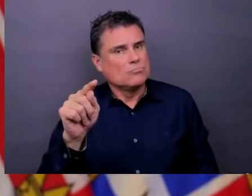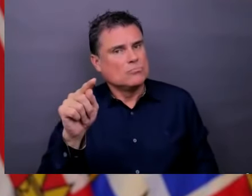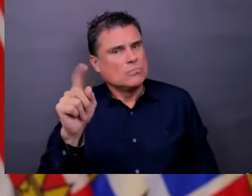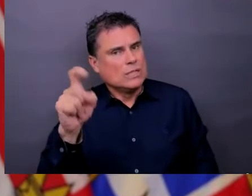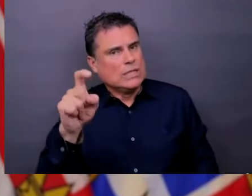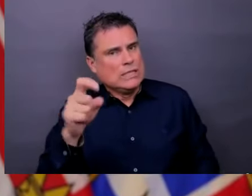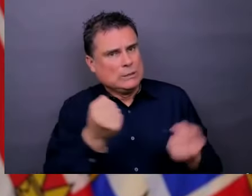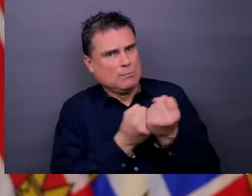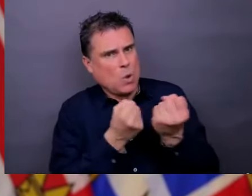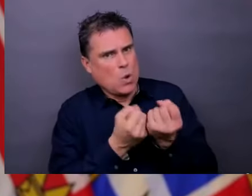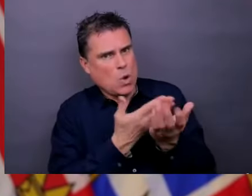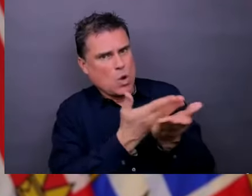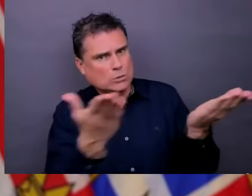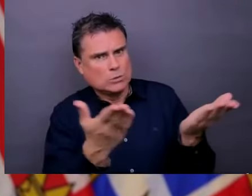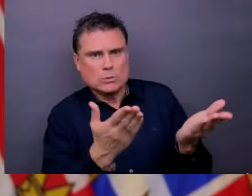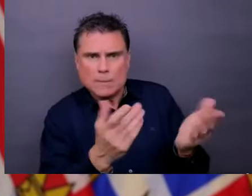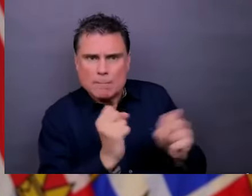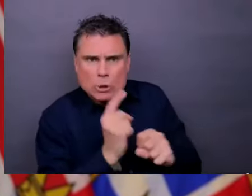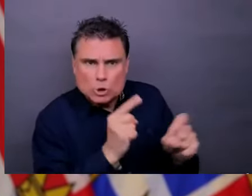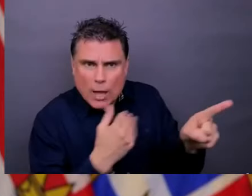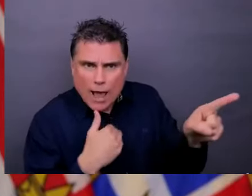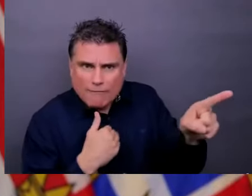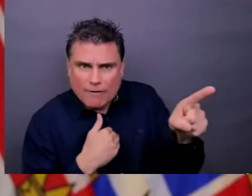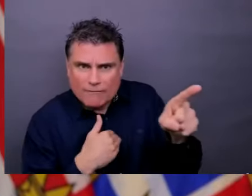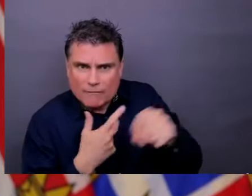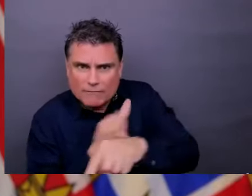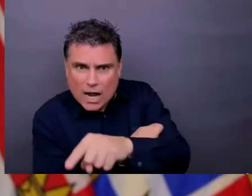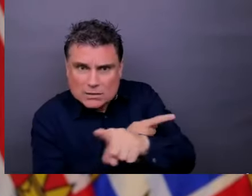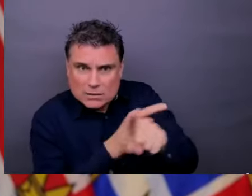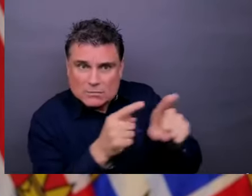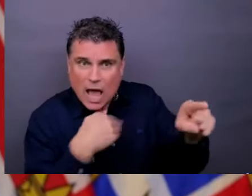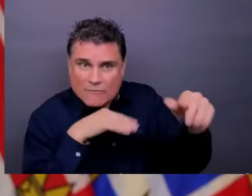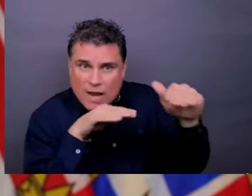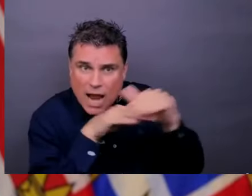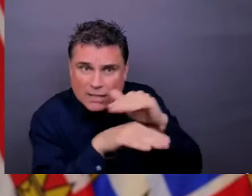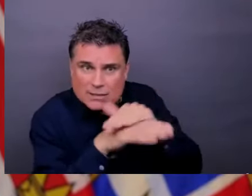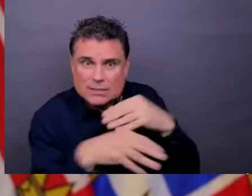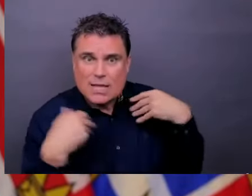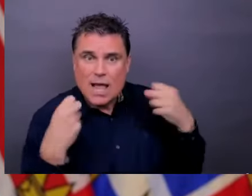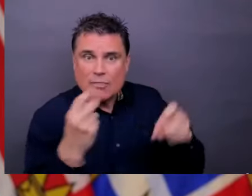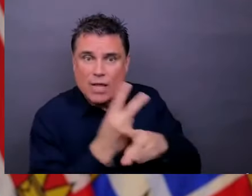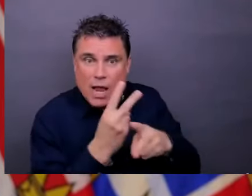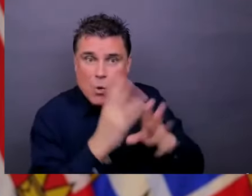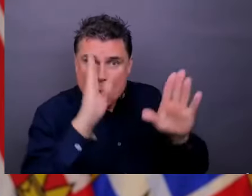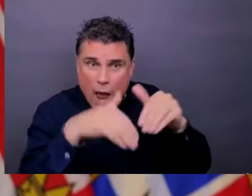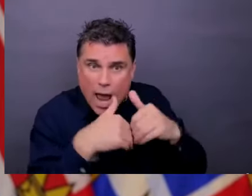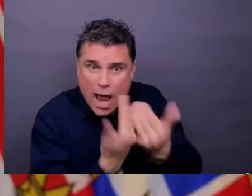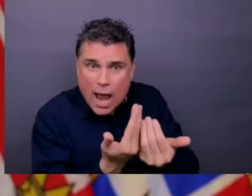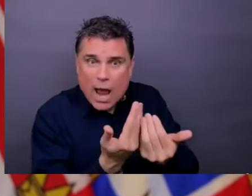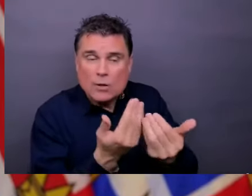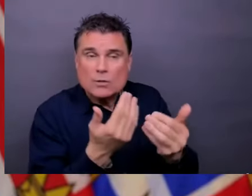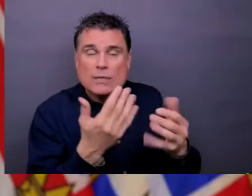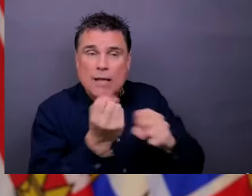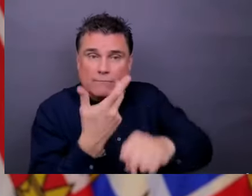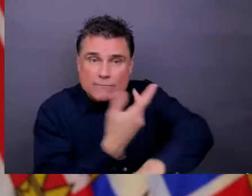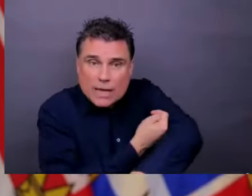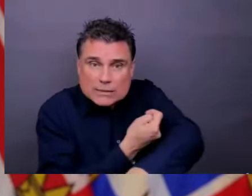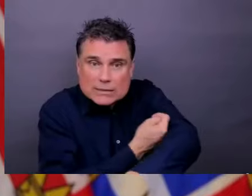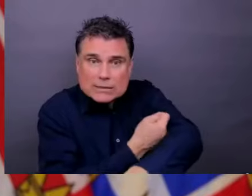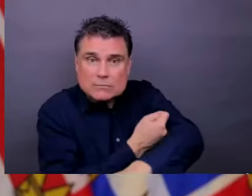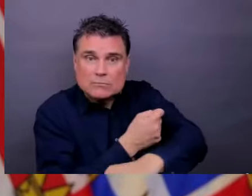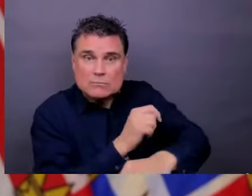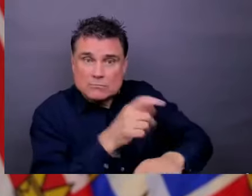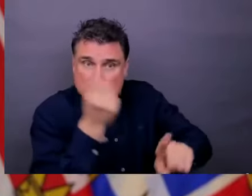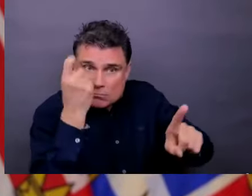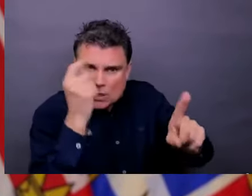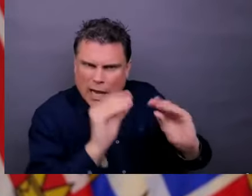understand the implications of receiving vaccine and do it in a way that's safe for them is a top priority for us. So I